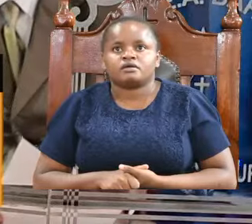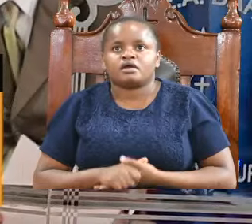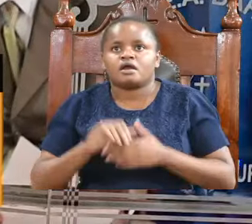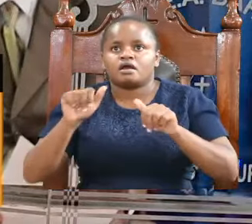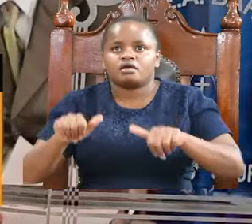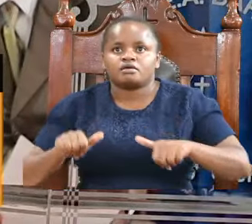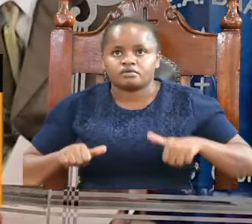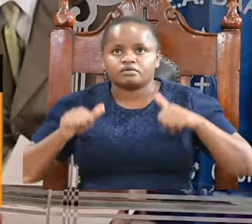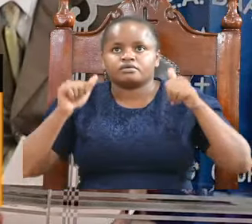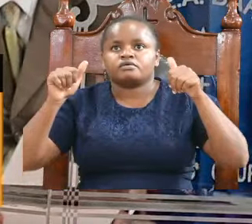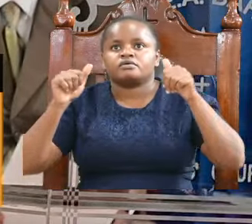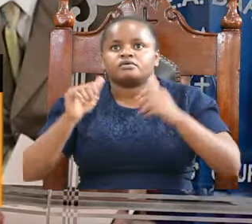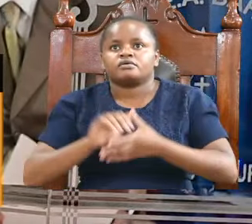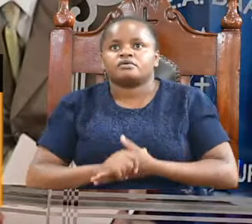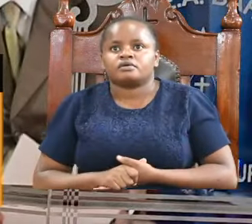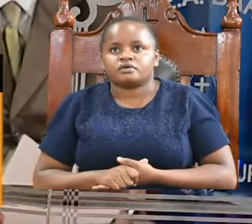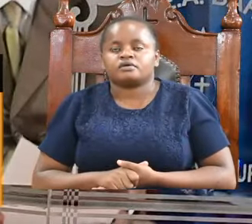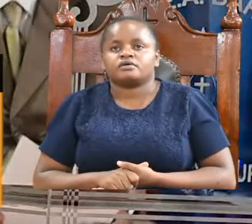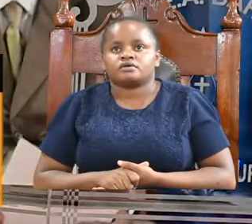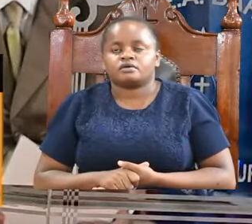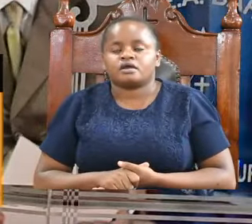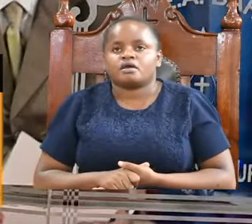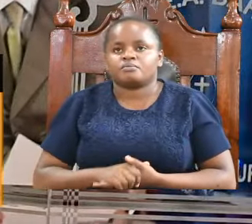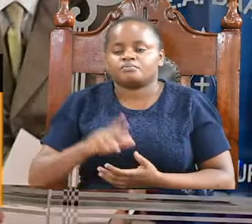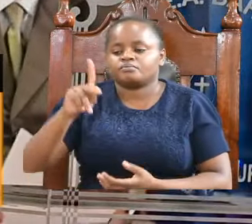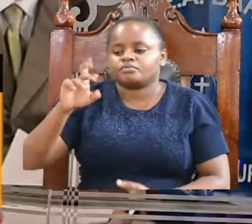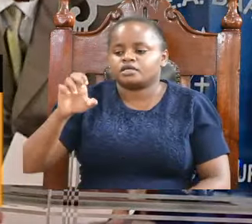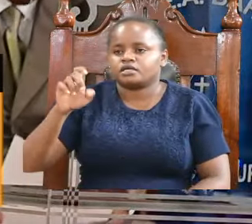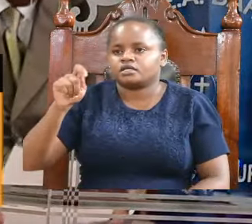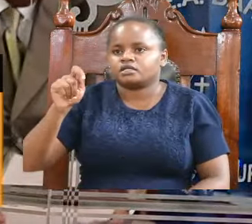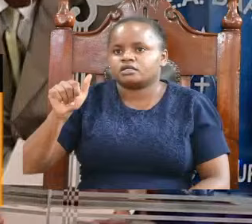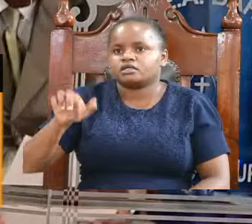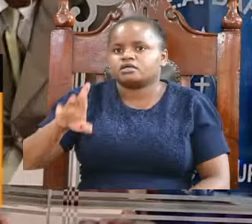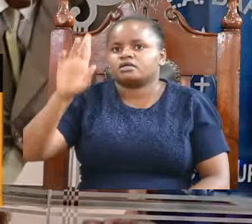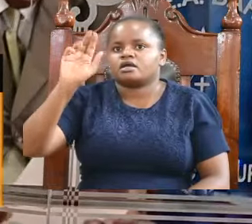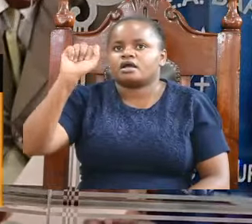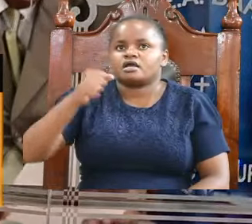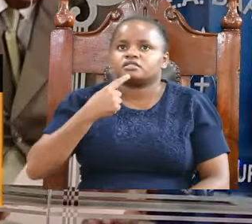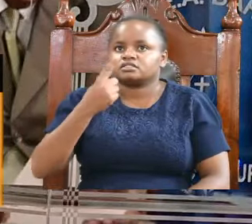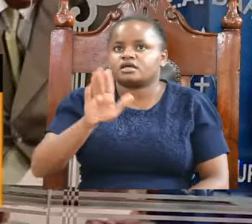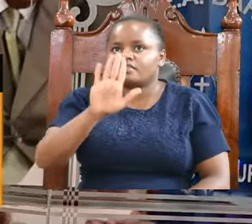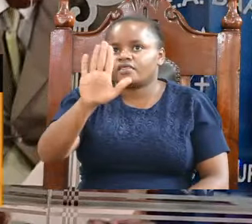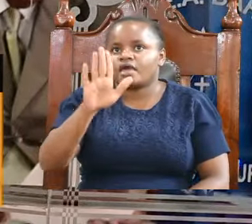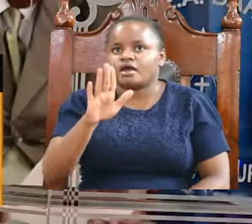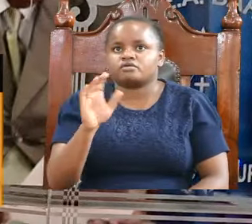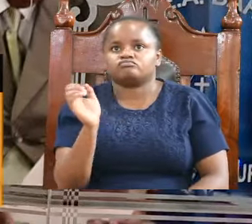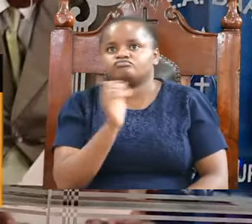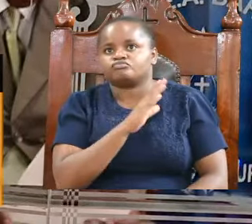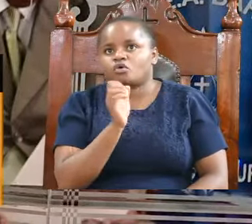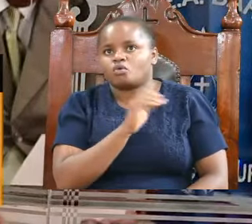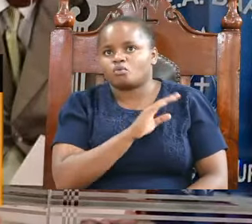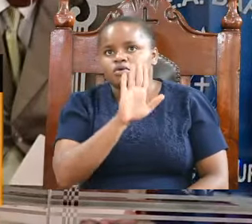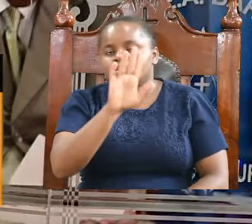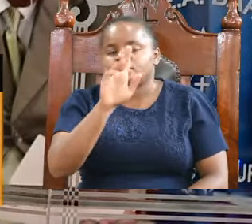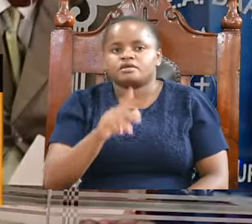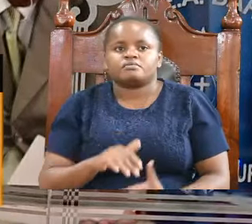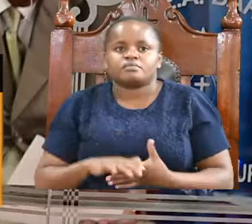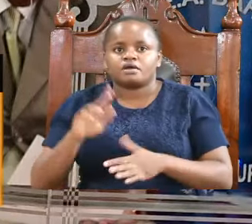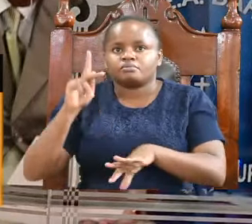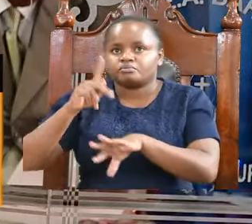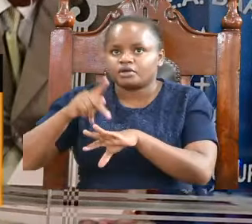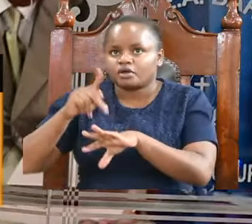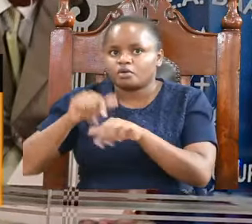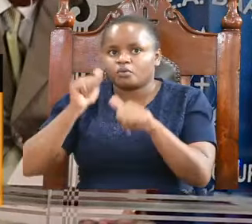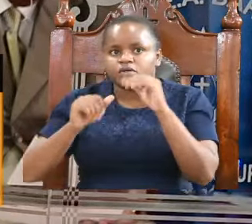of or doctrine of the said Reverend Peter Jeroge Kariuki, they should convey their objection to the presbytery, which is to meet